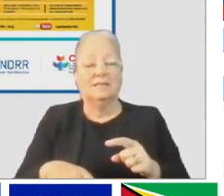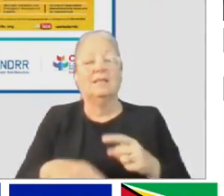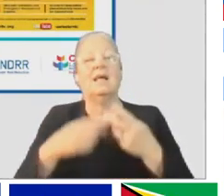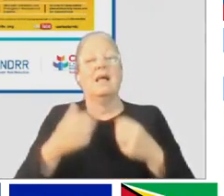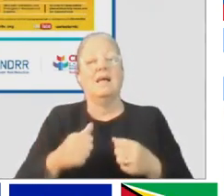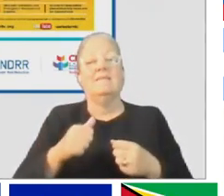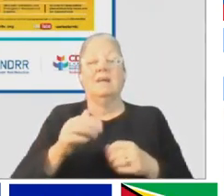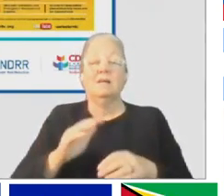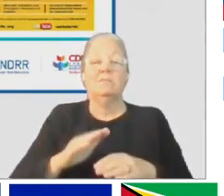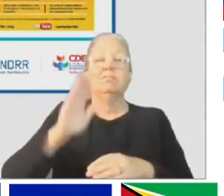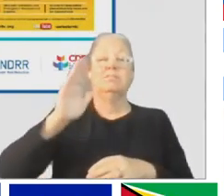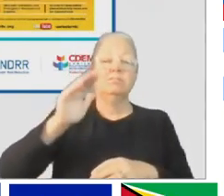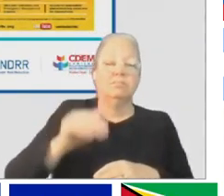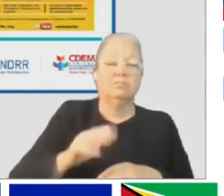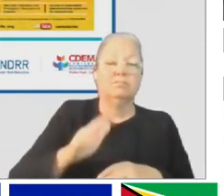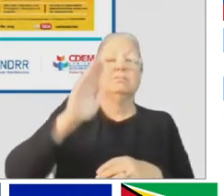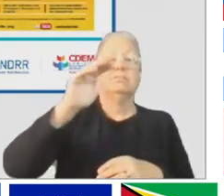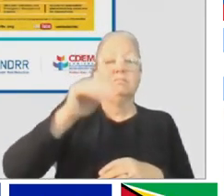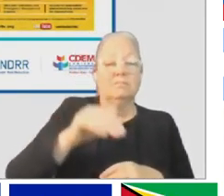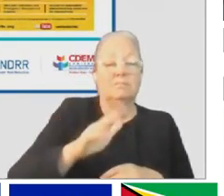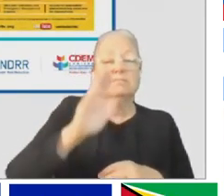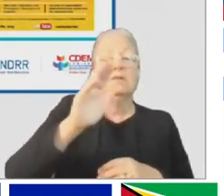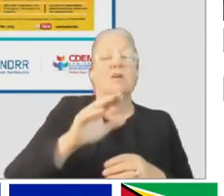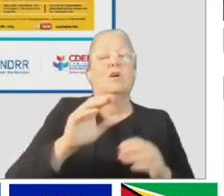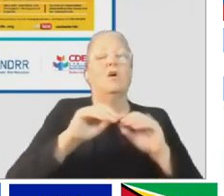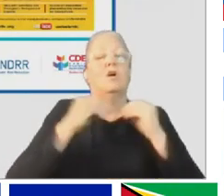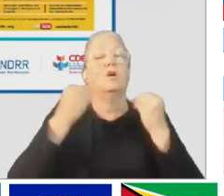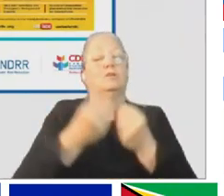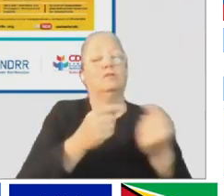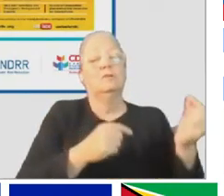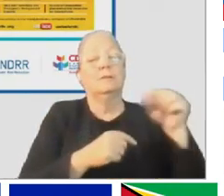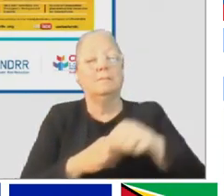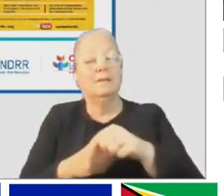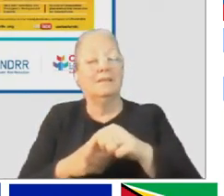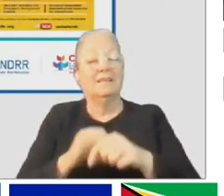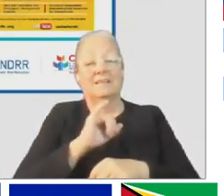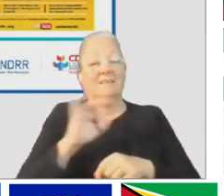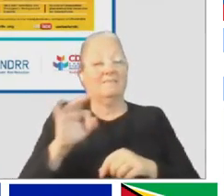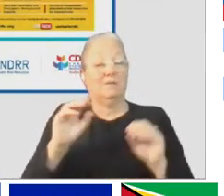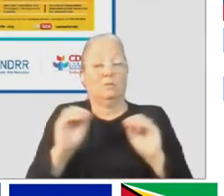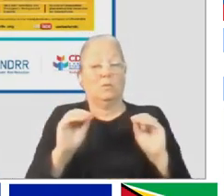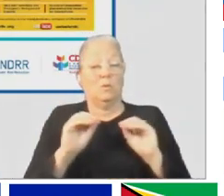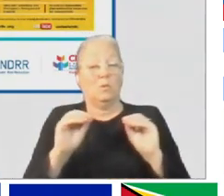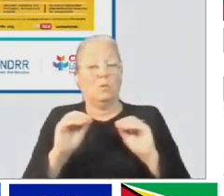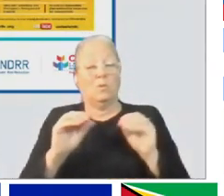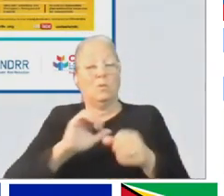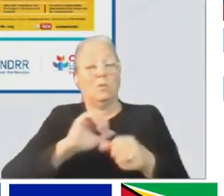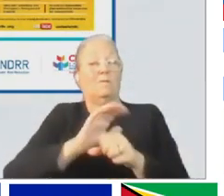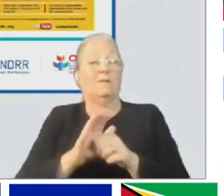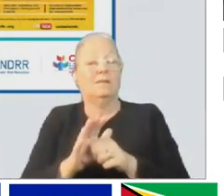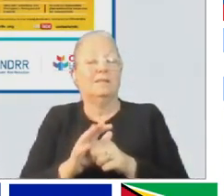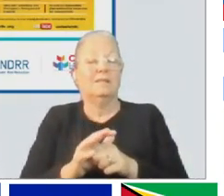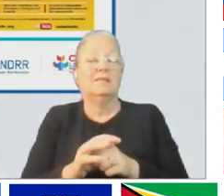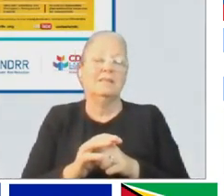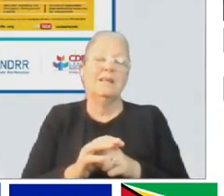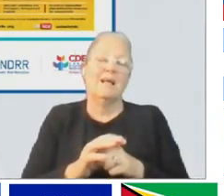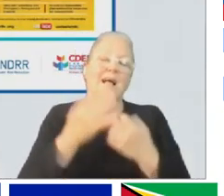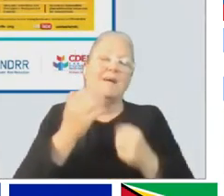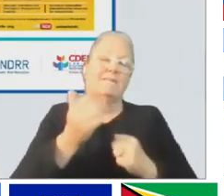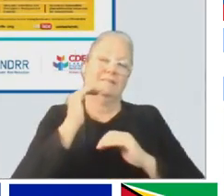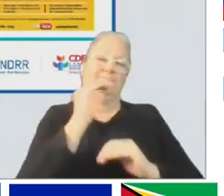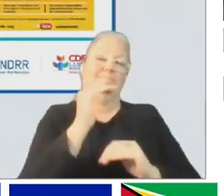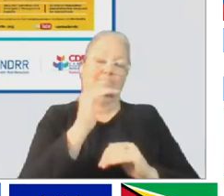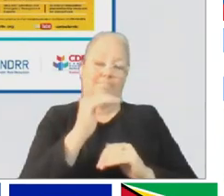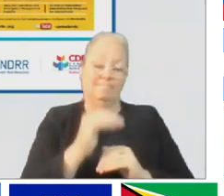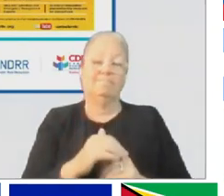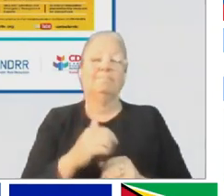into the country that may have happened if we did not have COVID around. So that created some restriction. And as I wrap up, I really